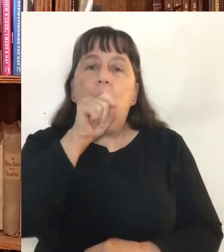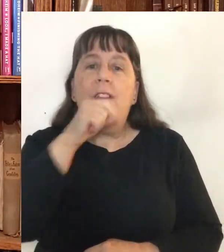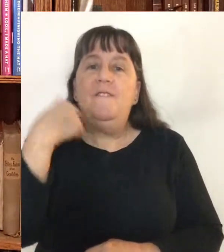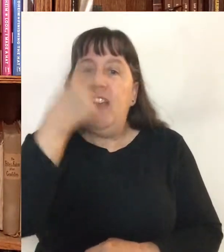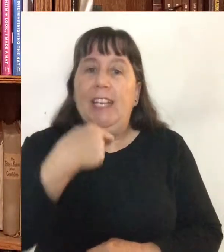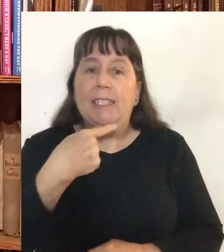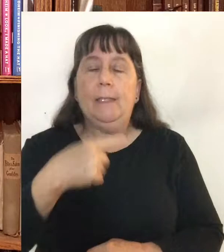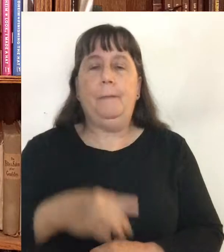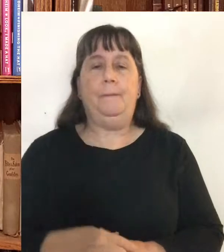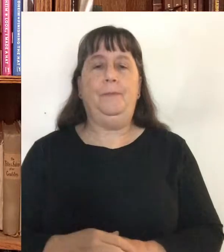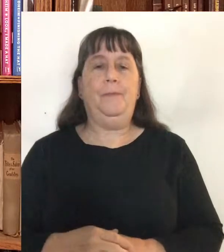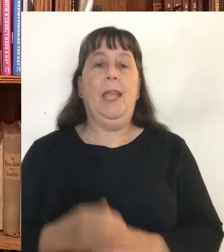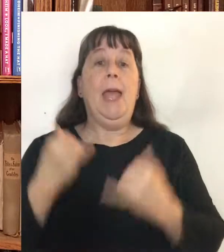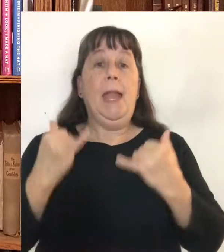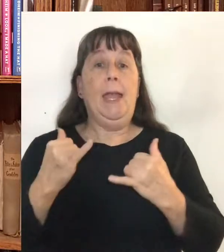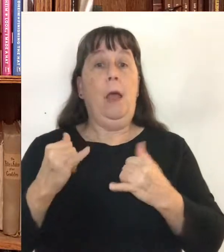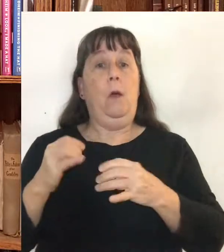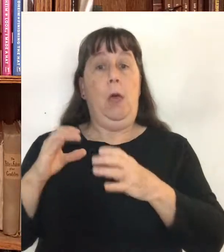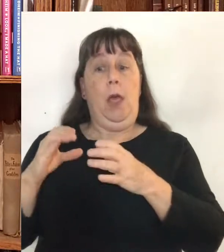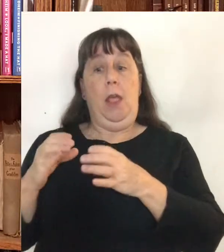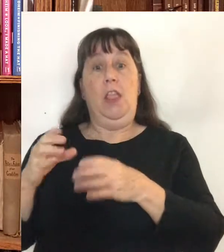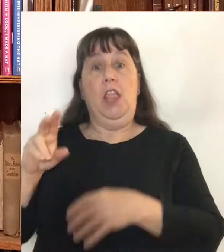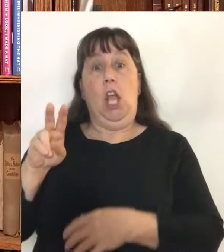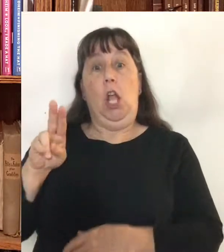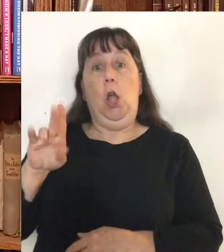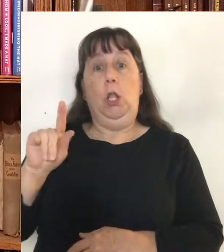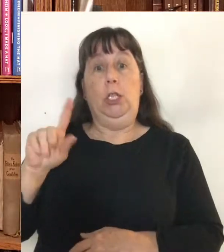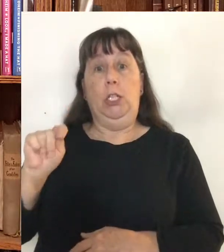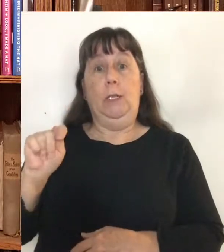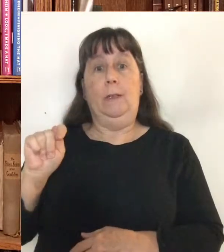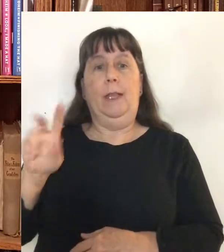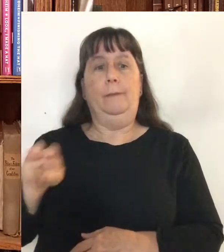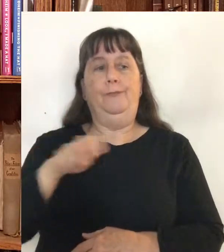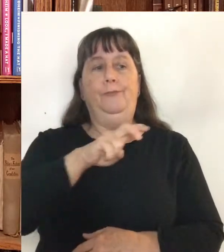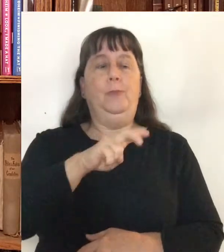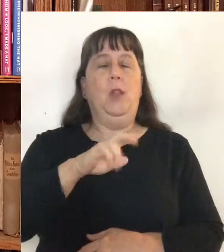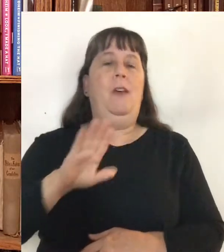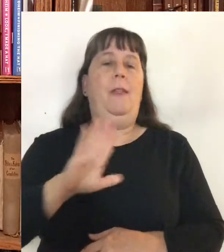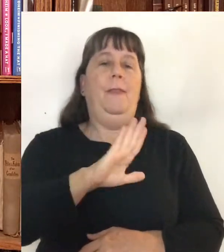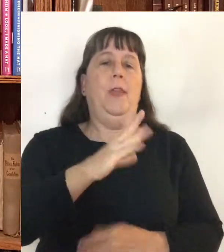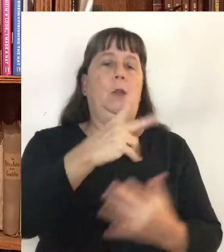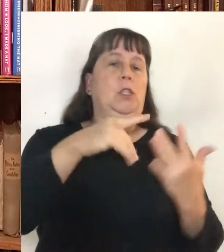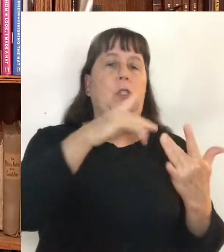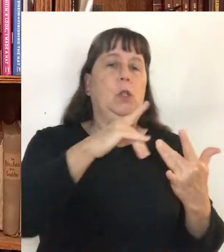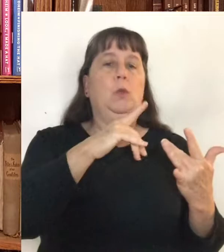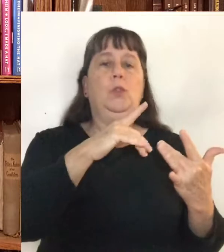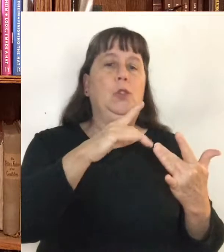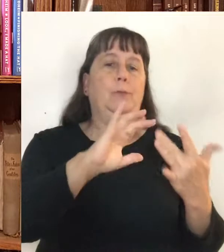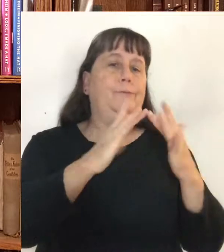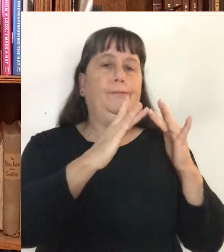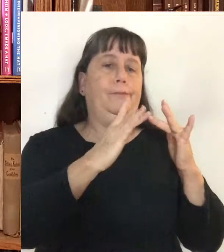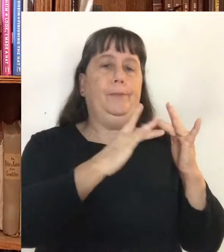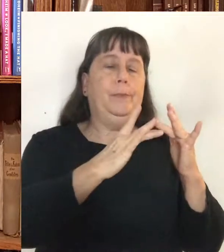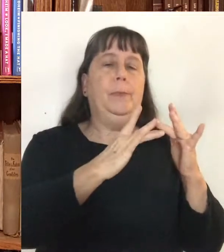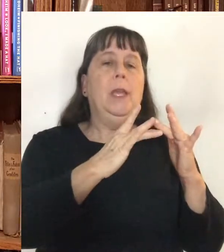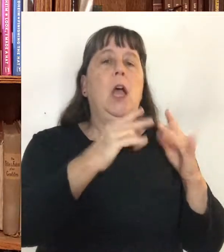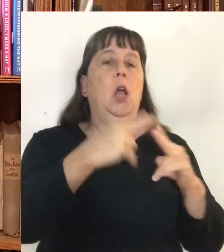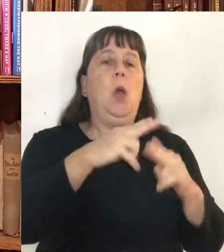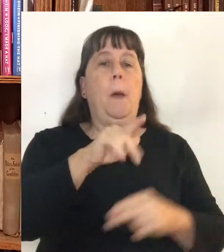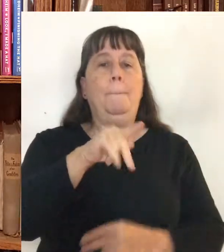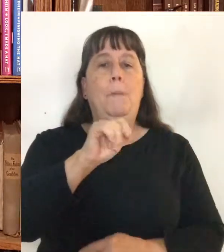social platform called Parler. I understand that it was to have been Parler, as in the